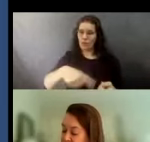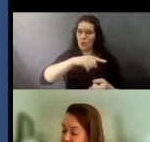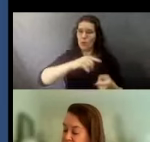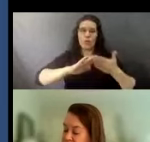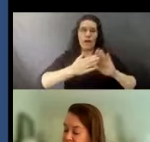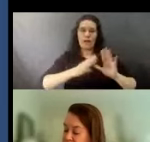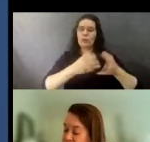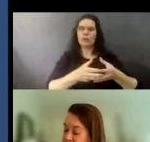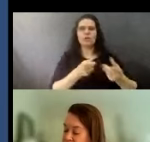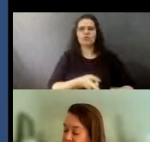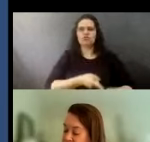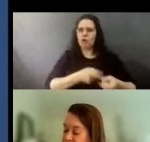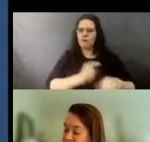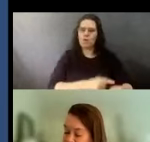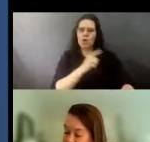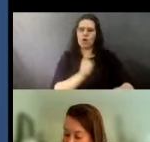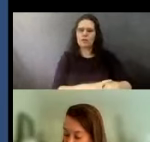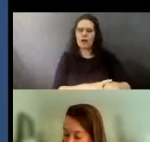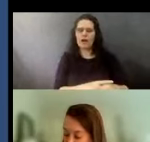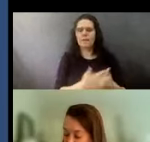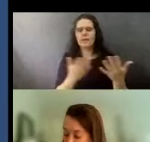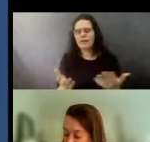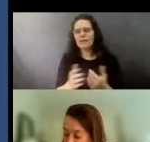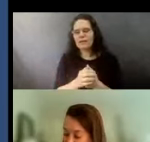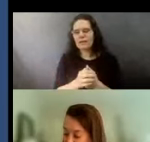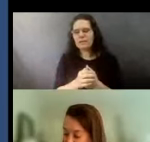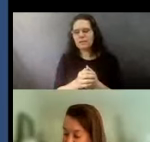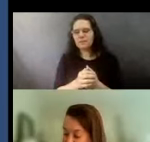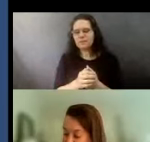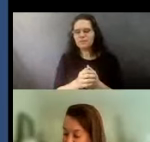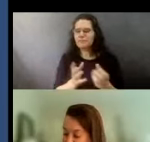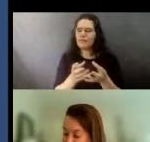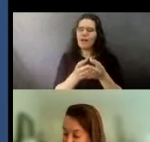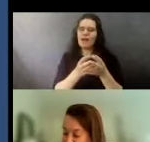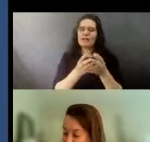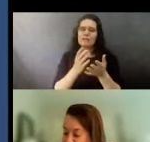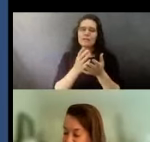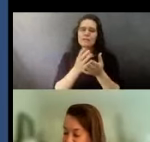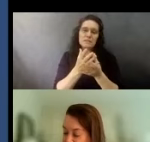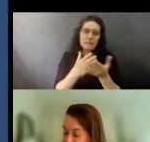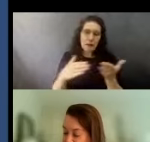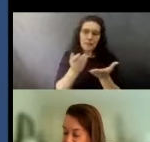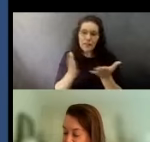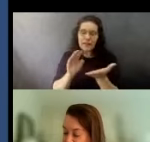then we can do analyses of how many people this actually affects. But a lot of this is just having to report